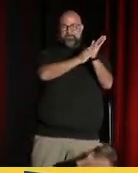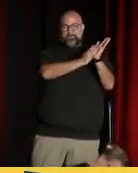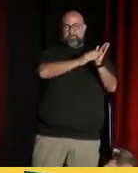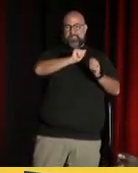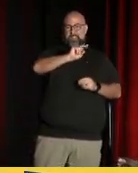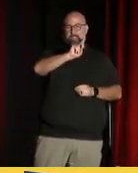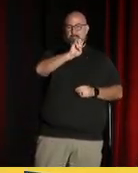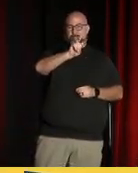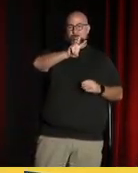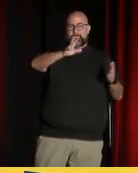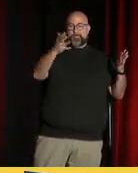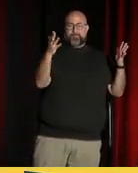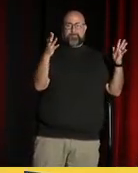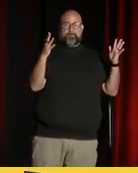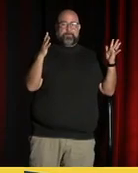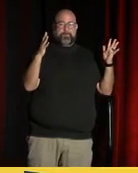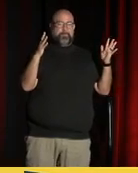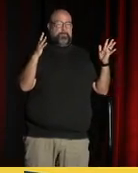up, Andrew.